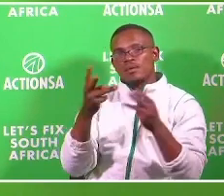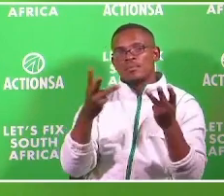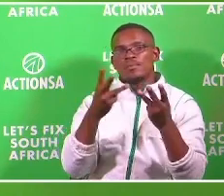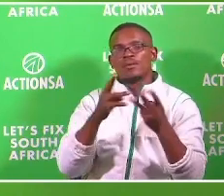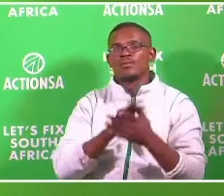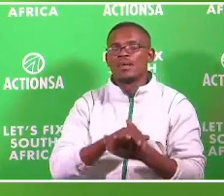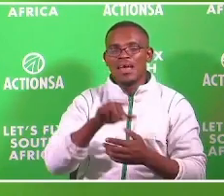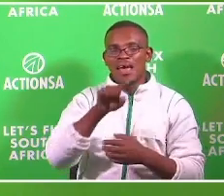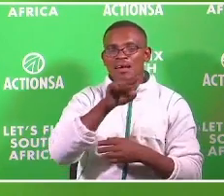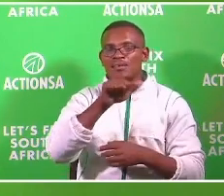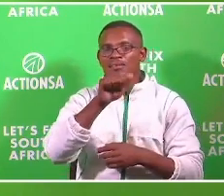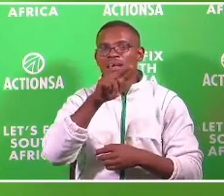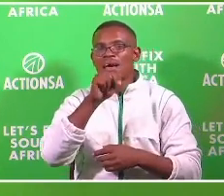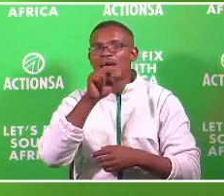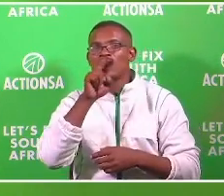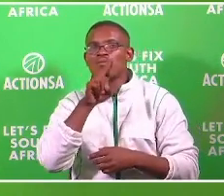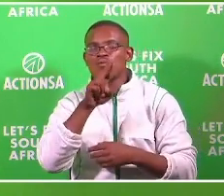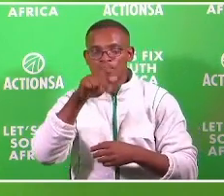ZANU-PF